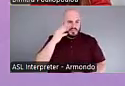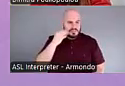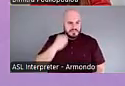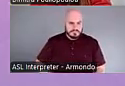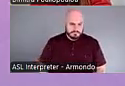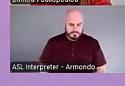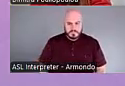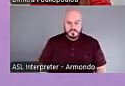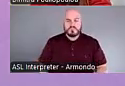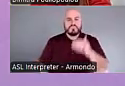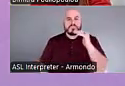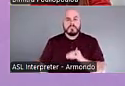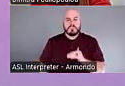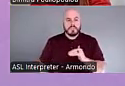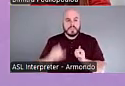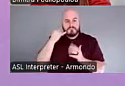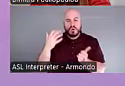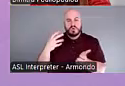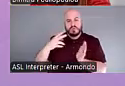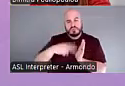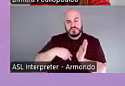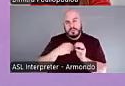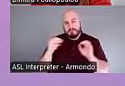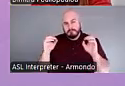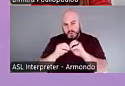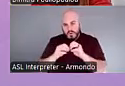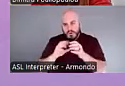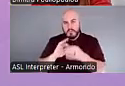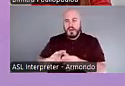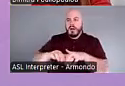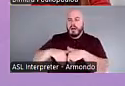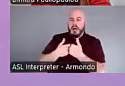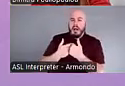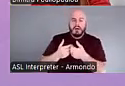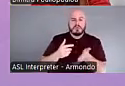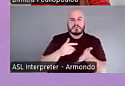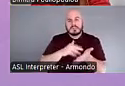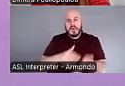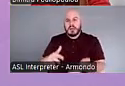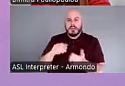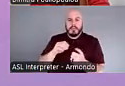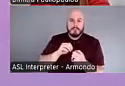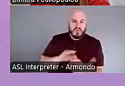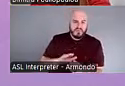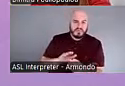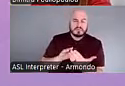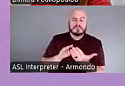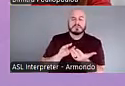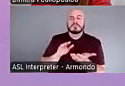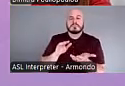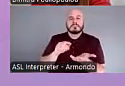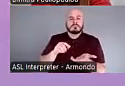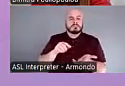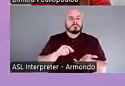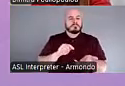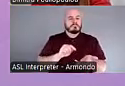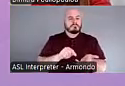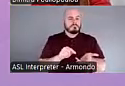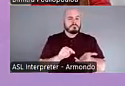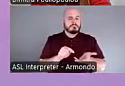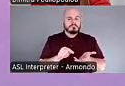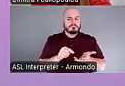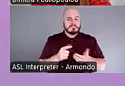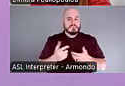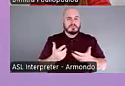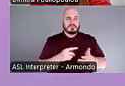And if you want to read more about how we did this study and the methods, this study is